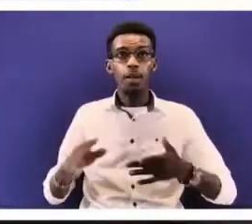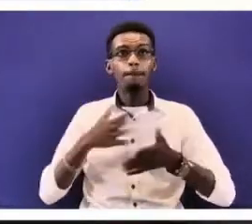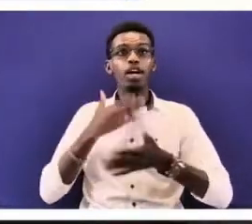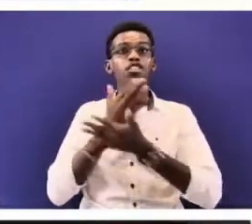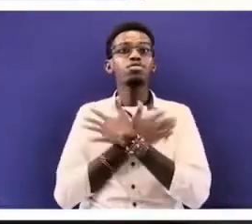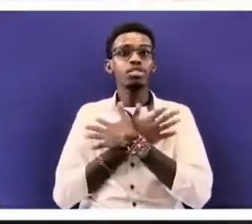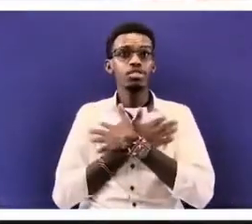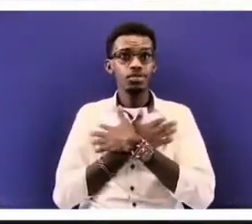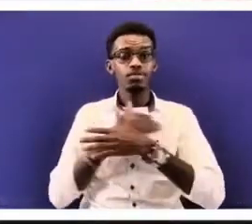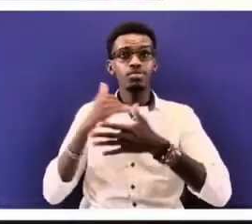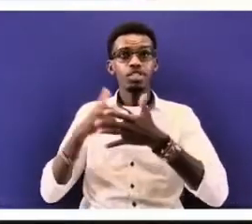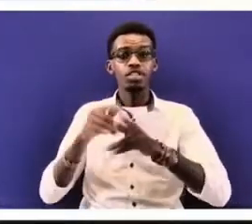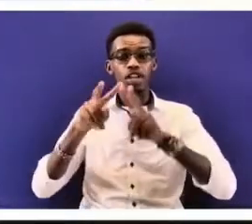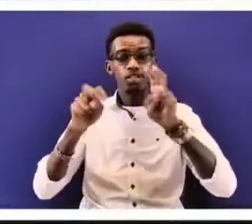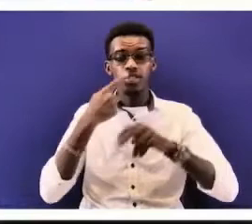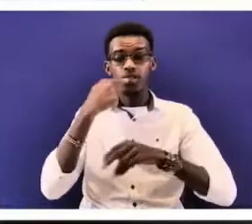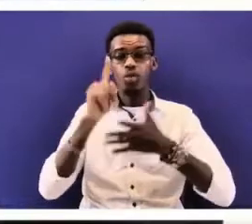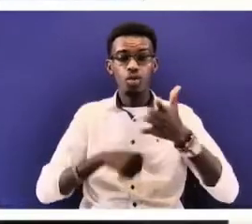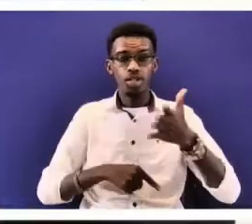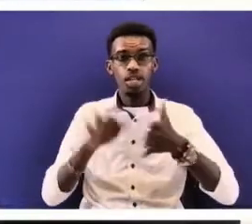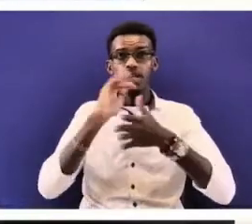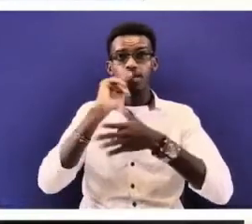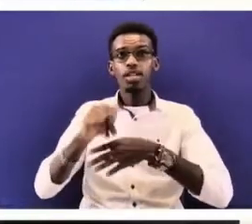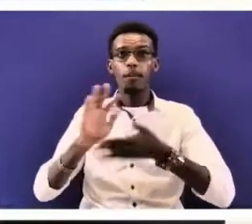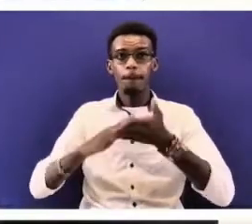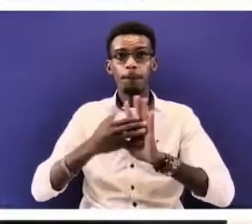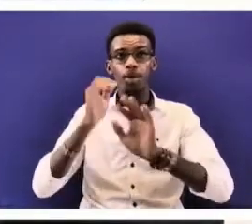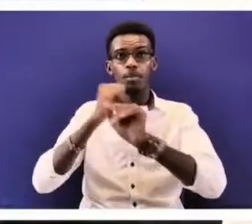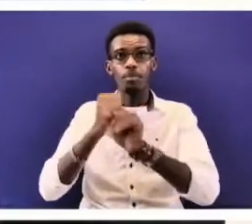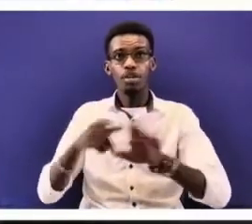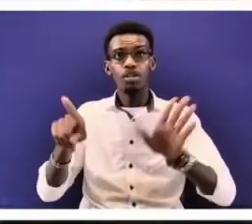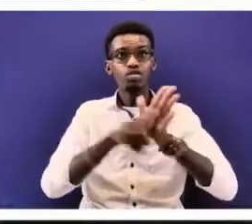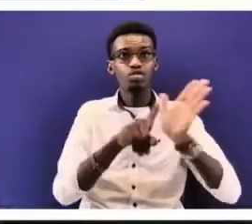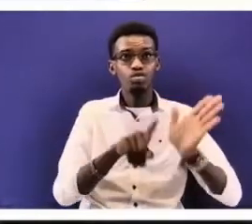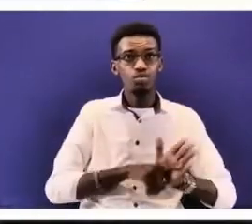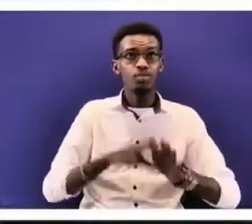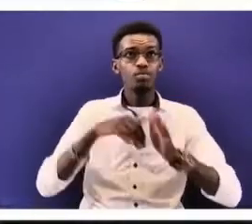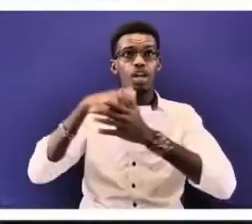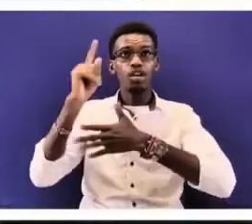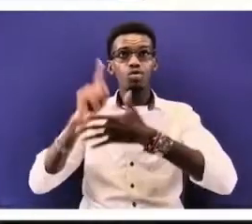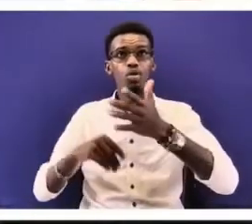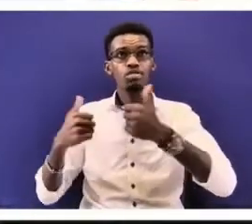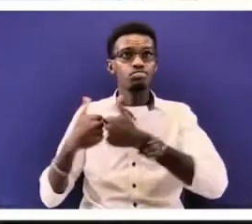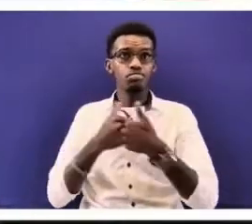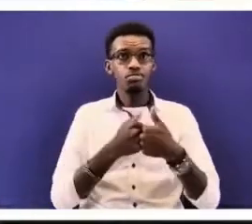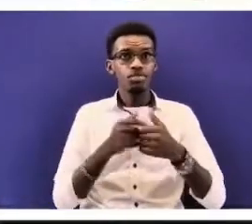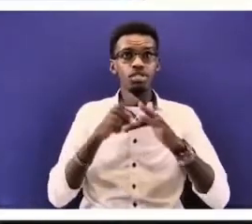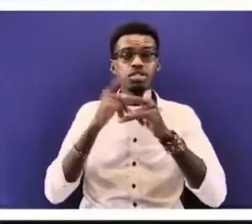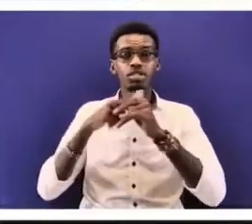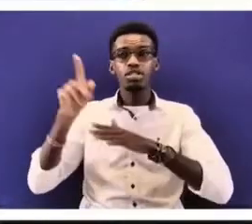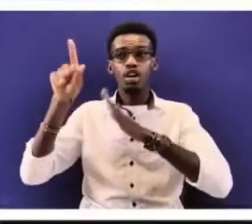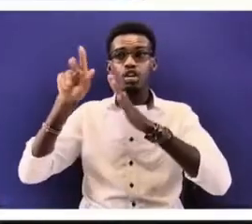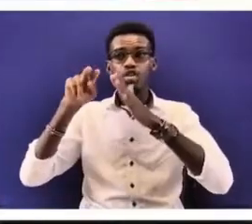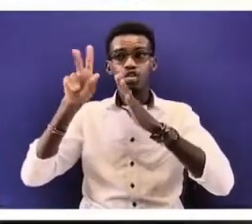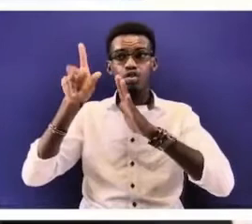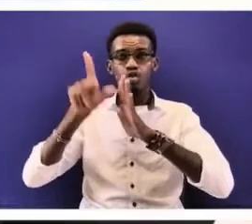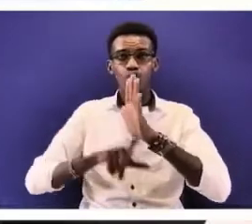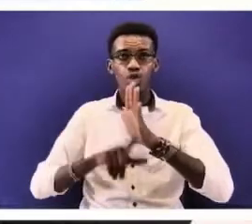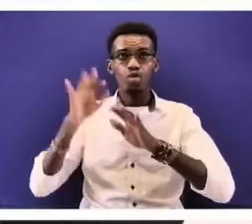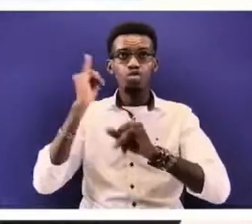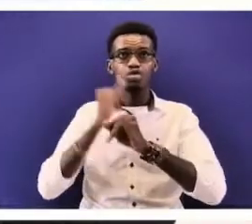friends. Research says that this can lead to negative outcomes. It lowers